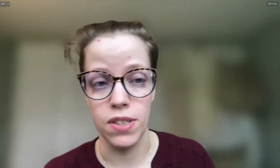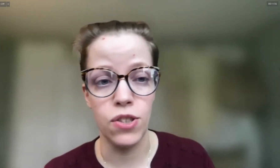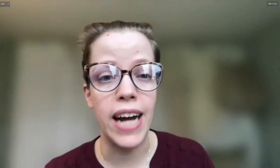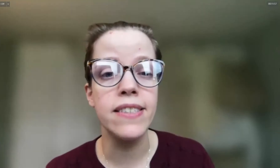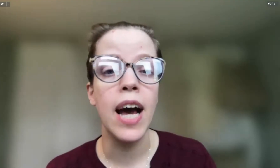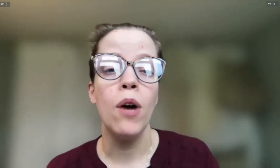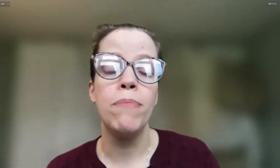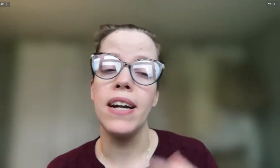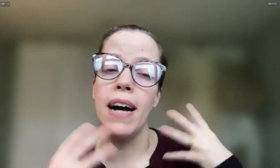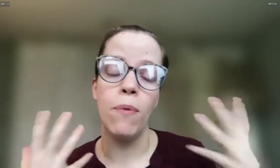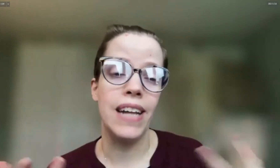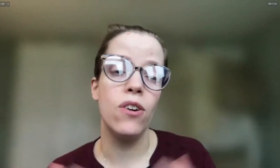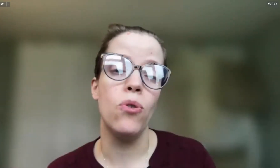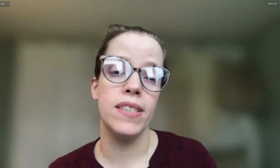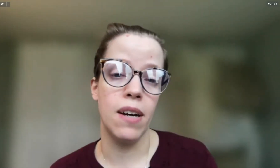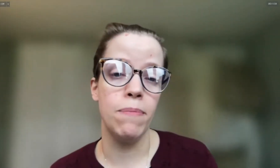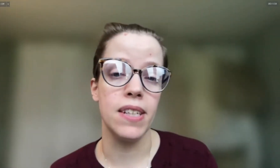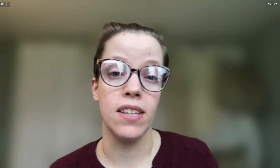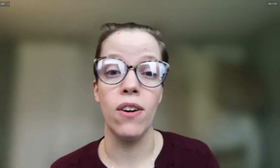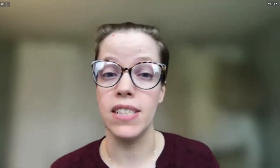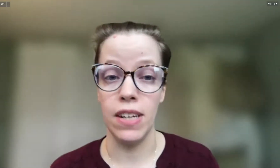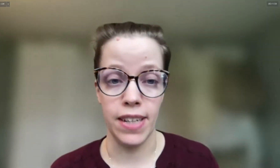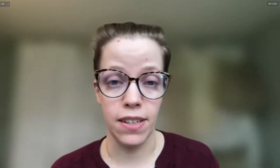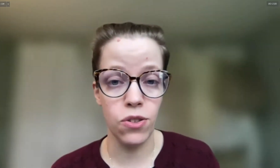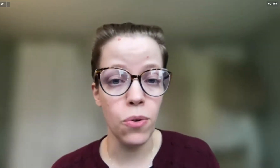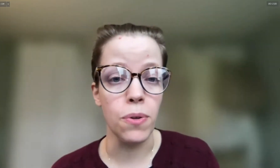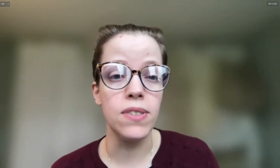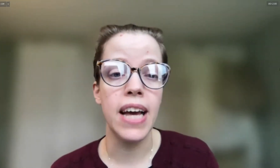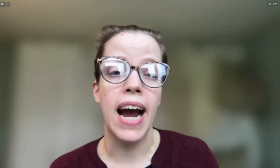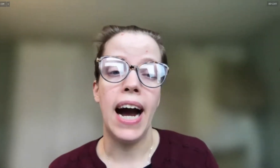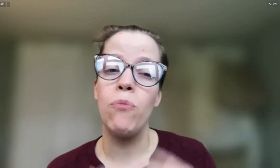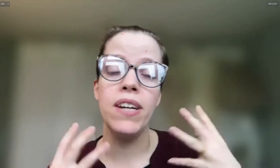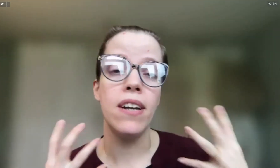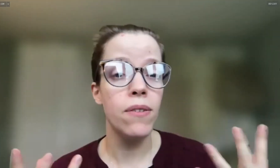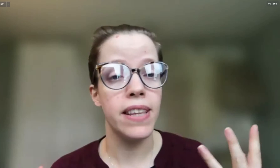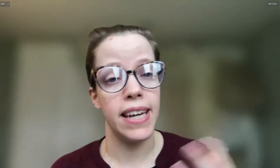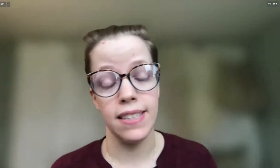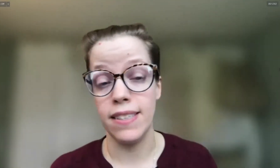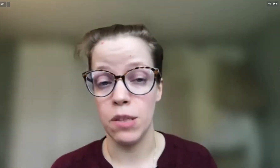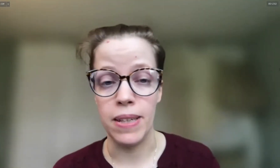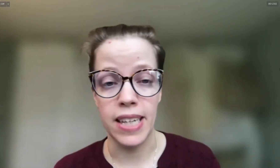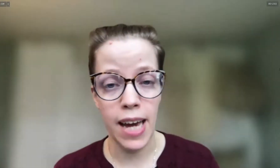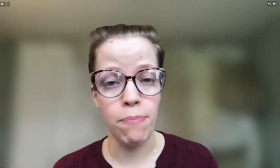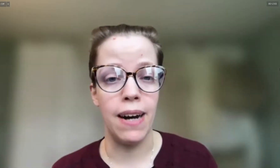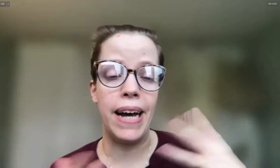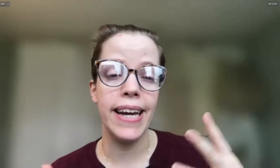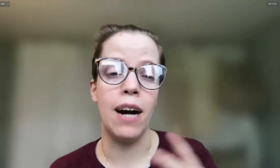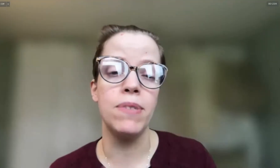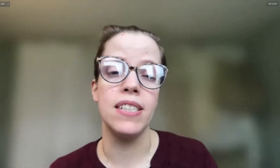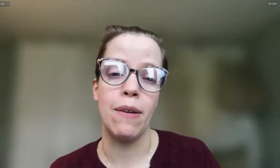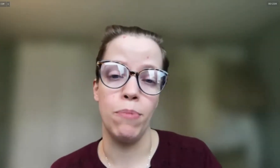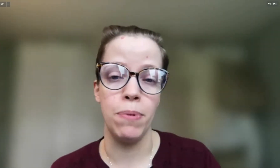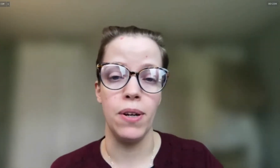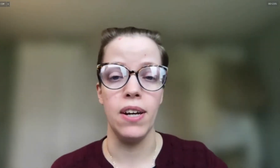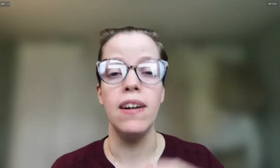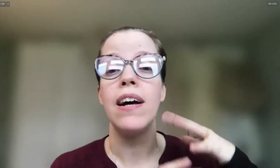cause distress, but I'm aware that all this comes as the cost of living soars. And we know that there is a disability pay gap. So